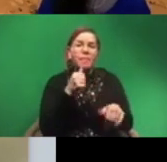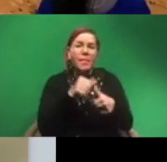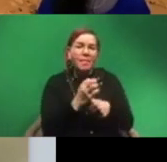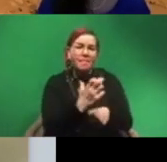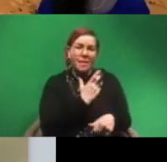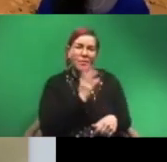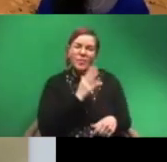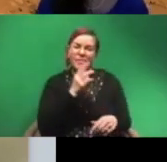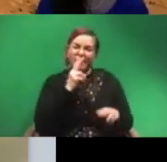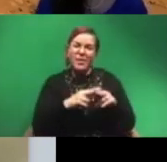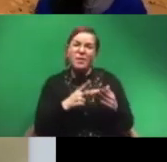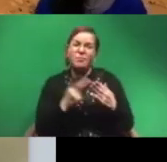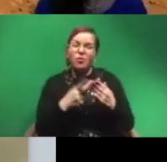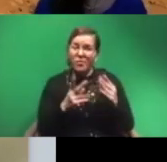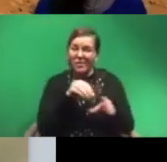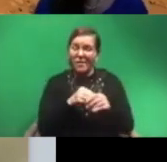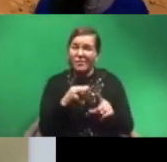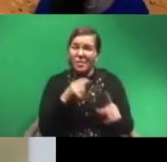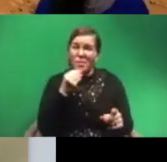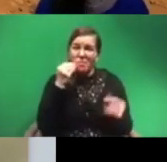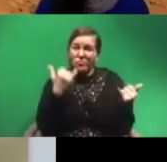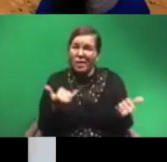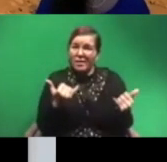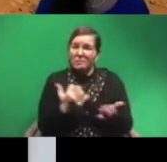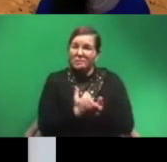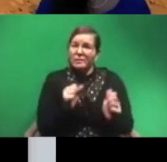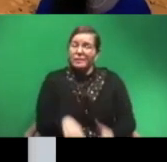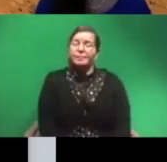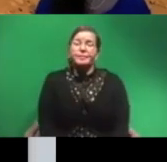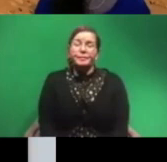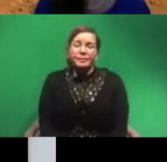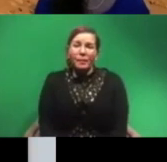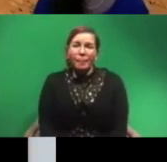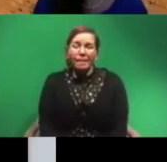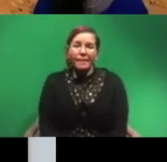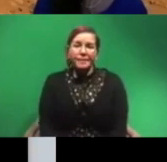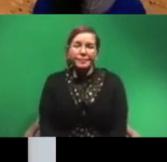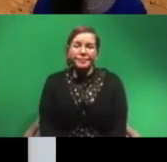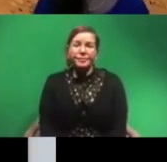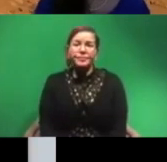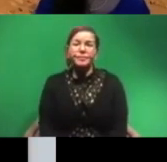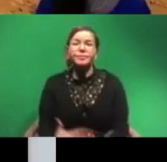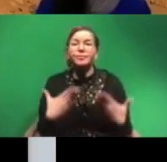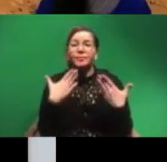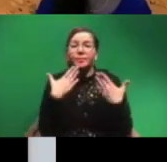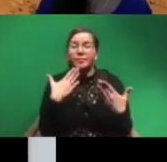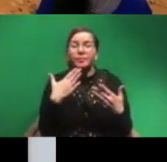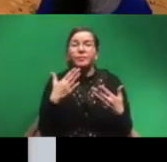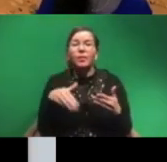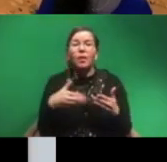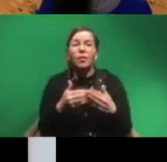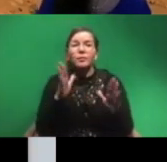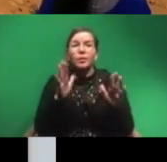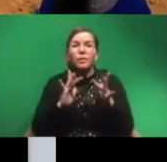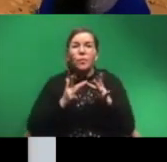fun program that you can actually do from your homes right now. So thank you very much to all the wonderful websites that put